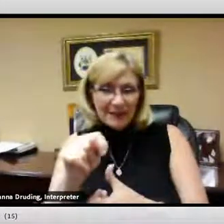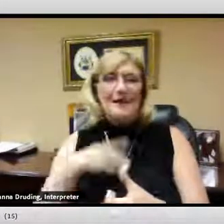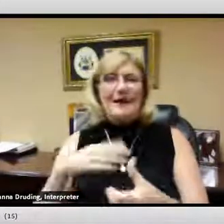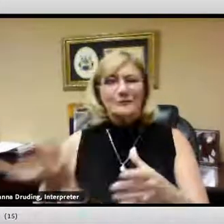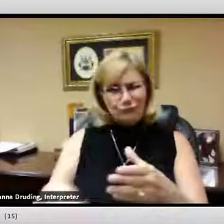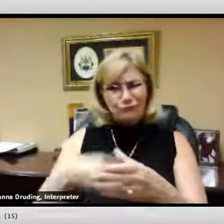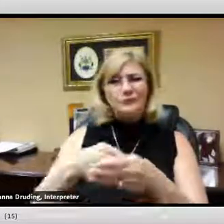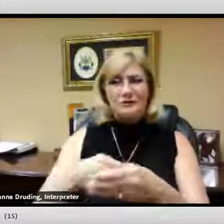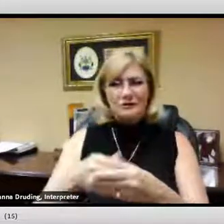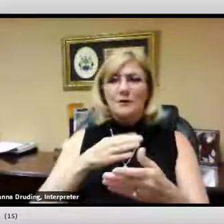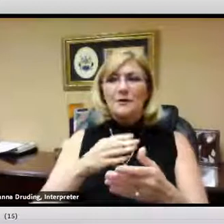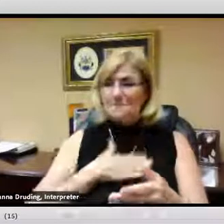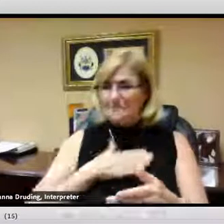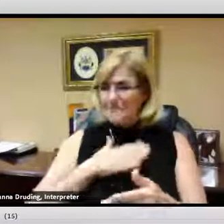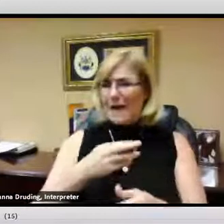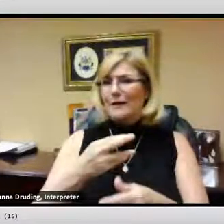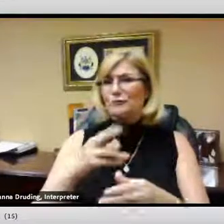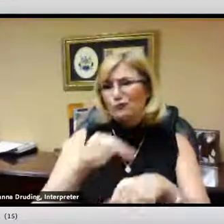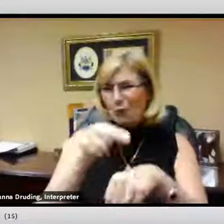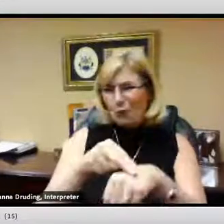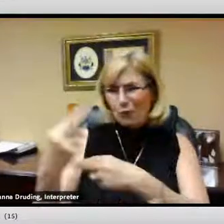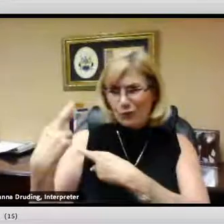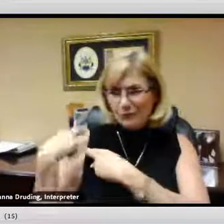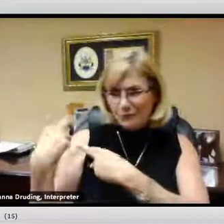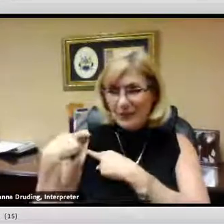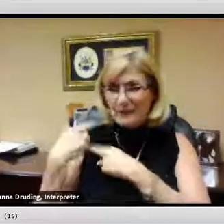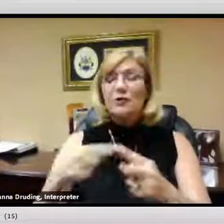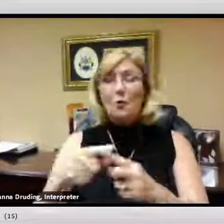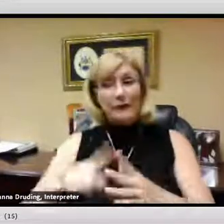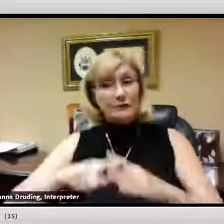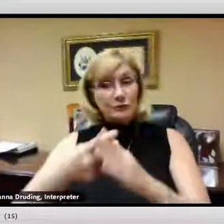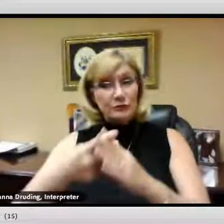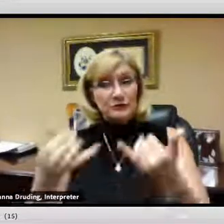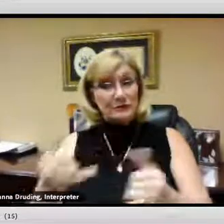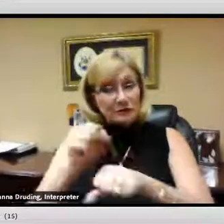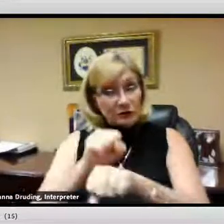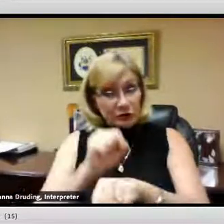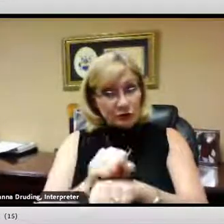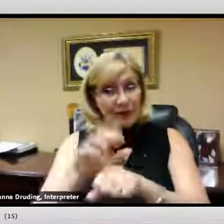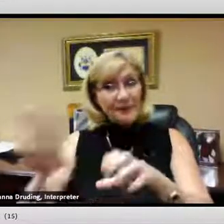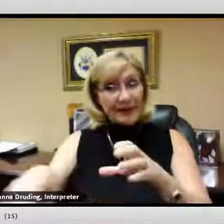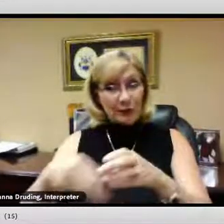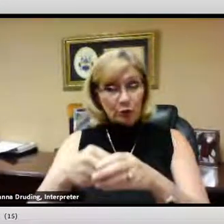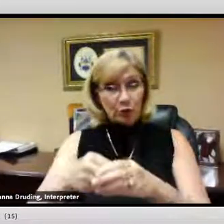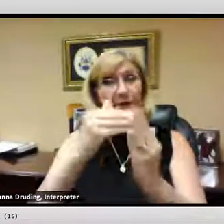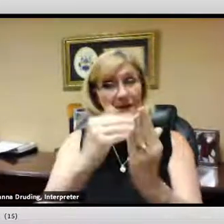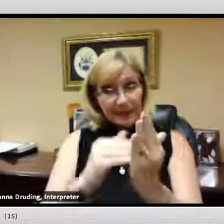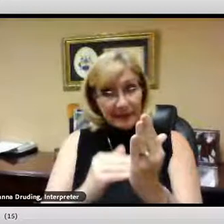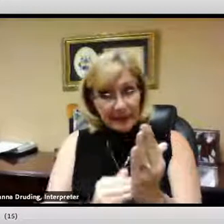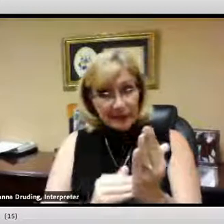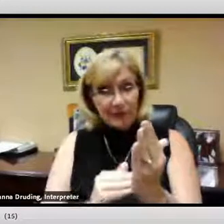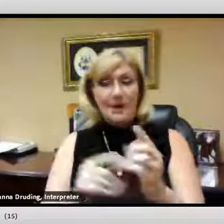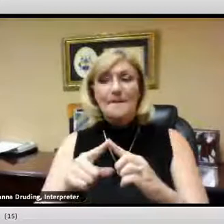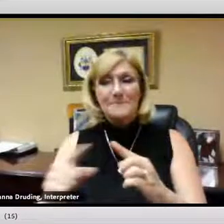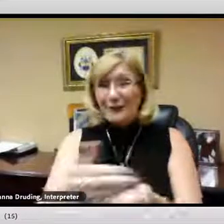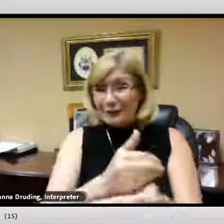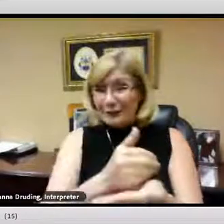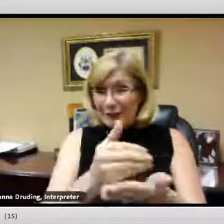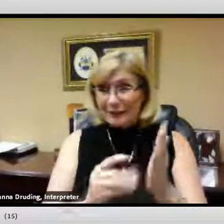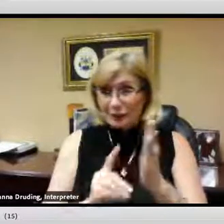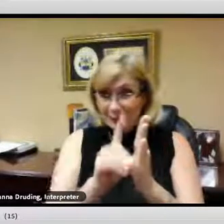addition to my regular responsibilities. So when I came into this job that included not only cataloging, but also